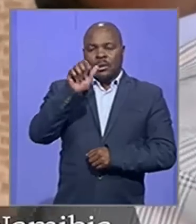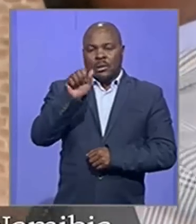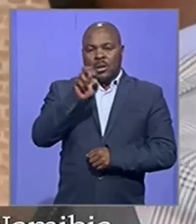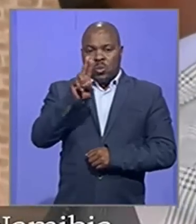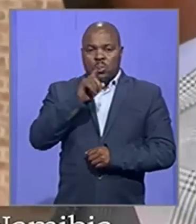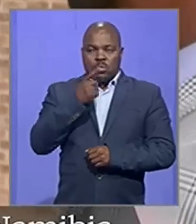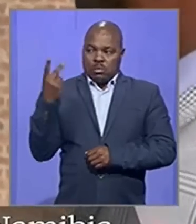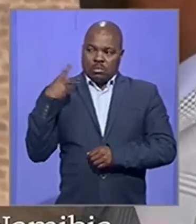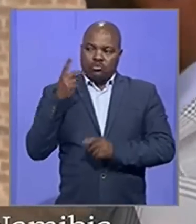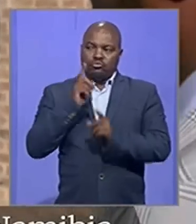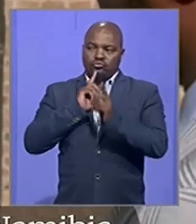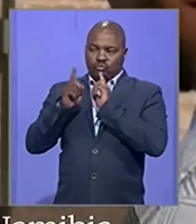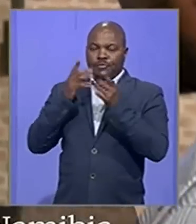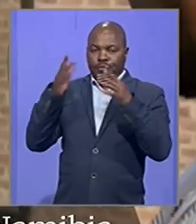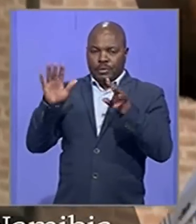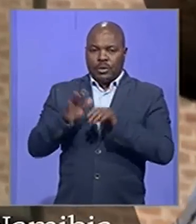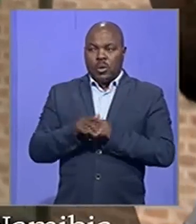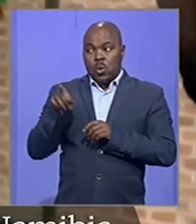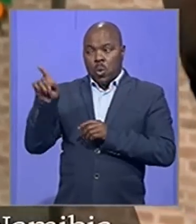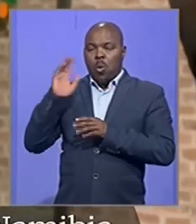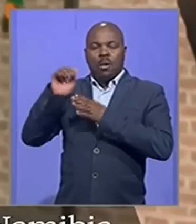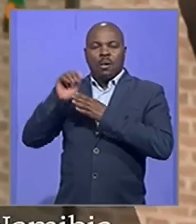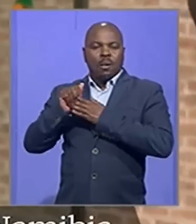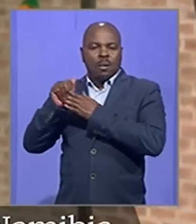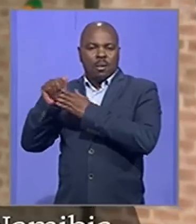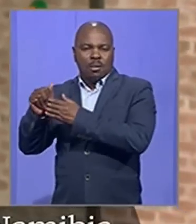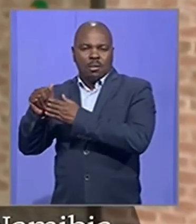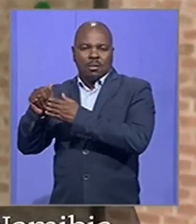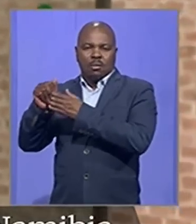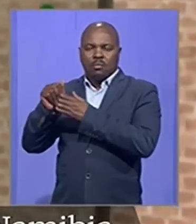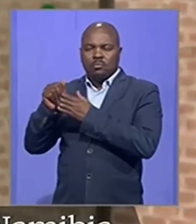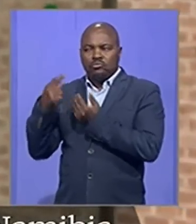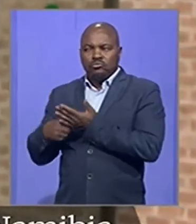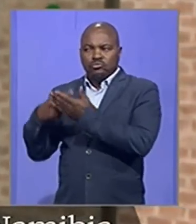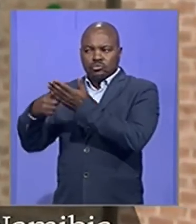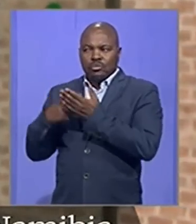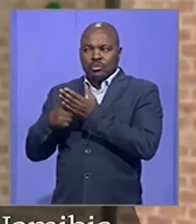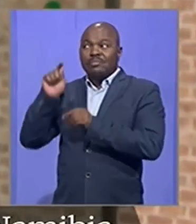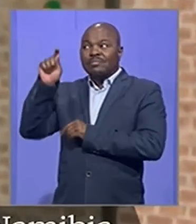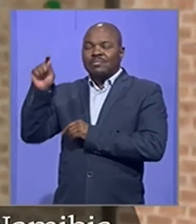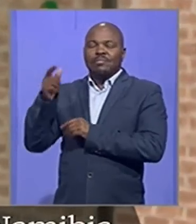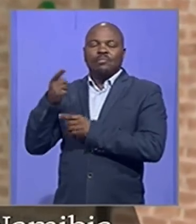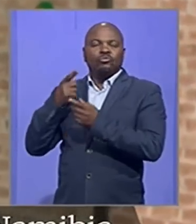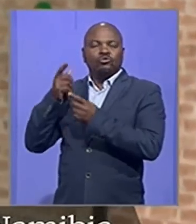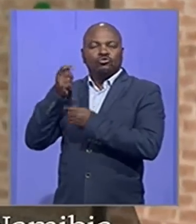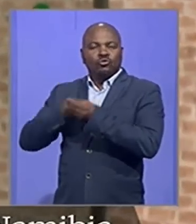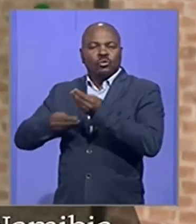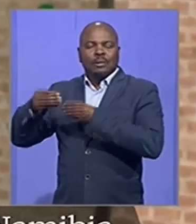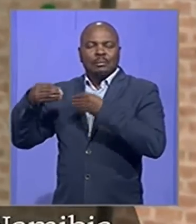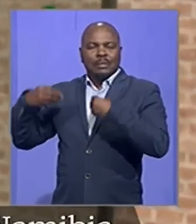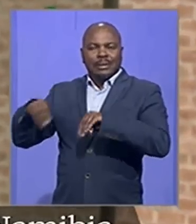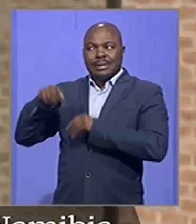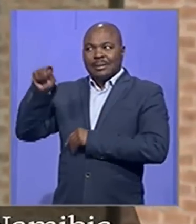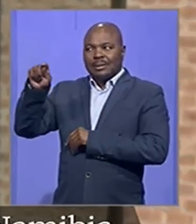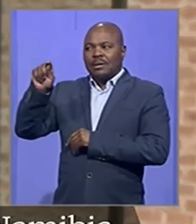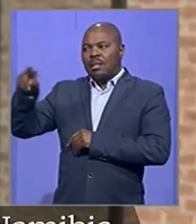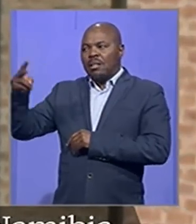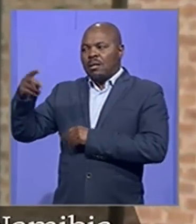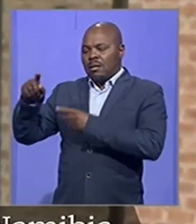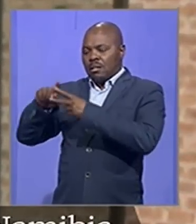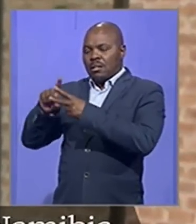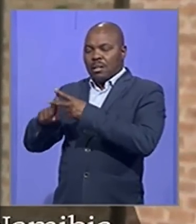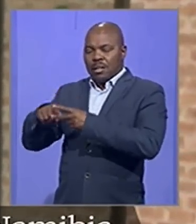consulted each other. He'll be taking the lead on his discussions with his counterparts from trade and industry in those countries. We